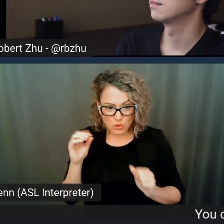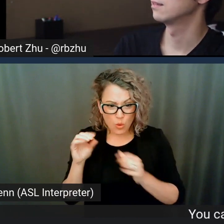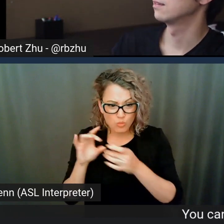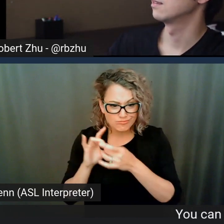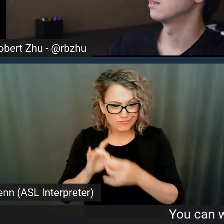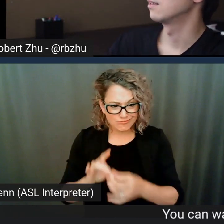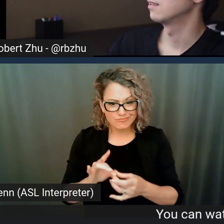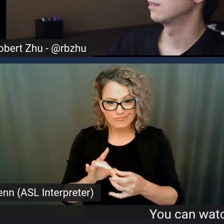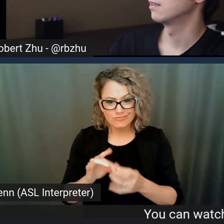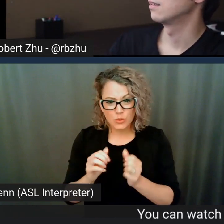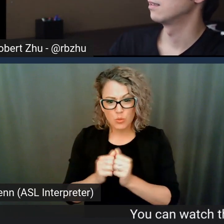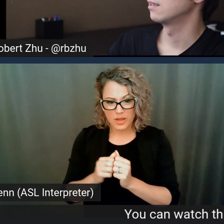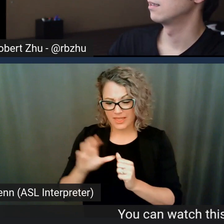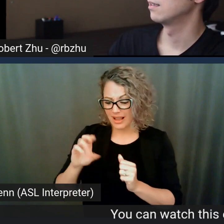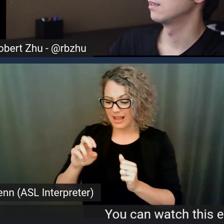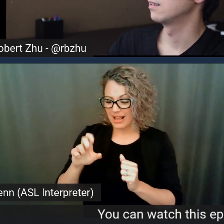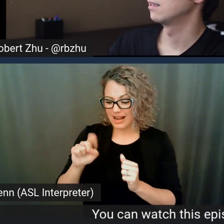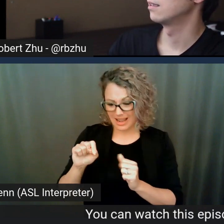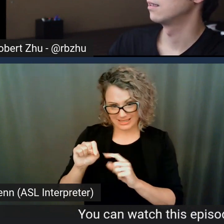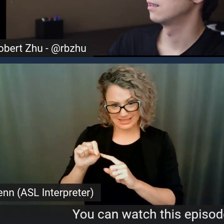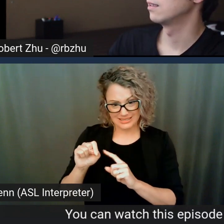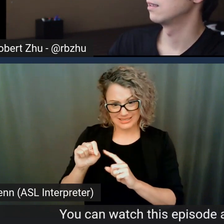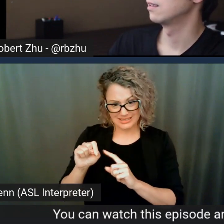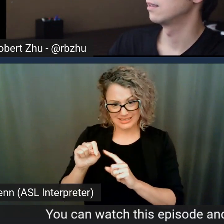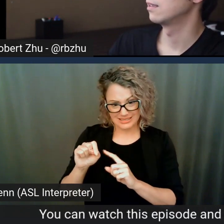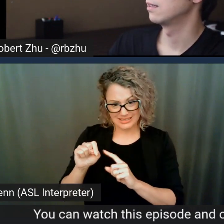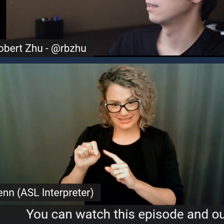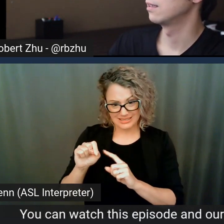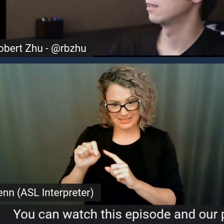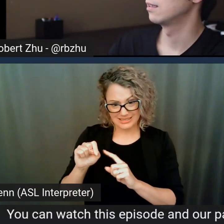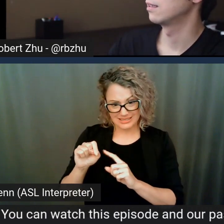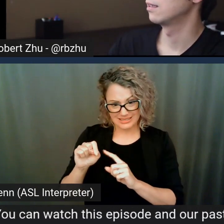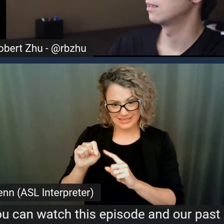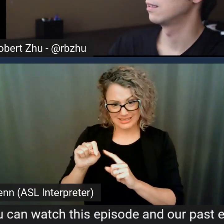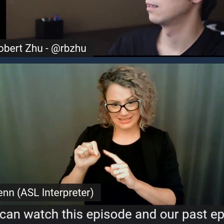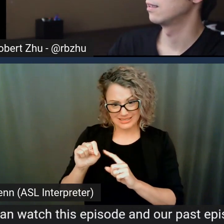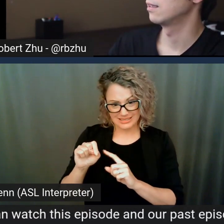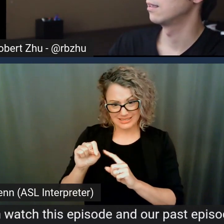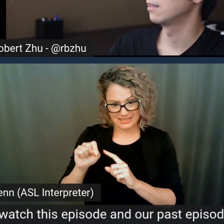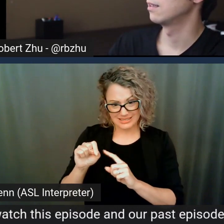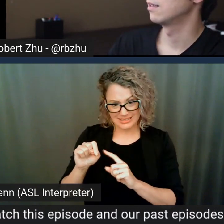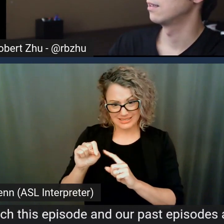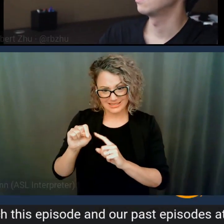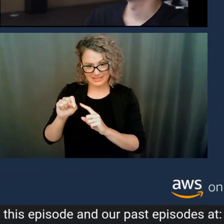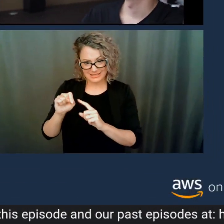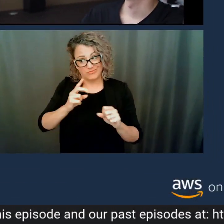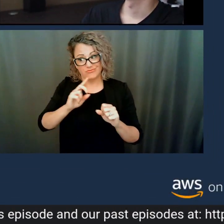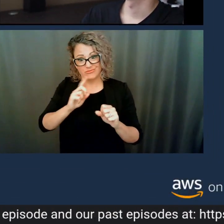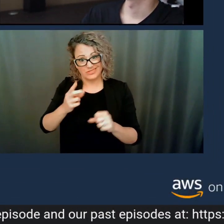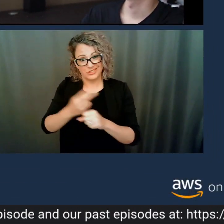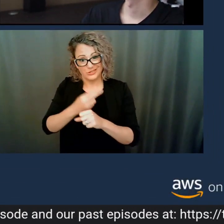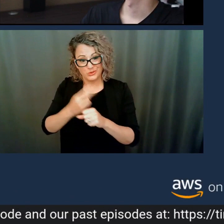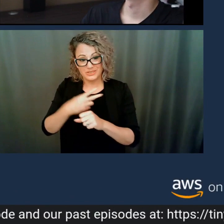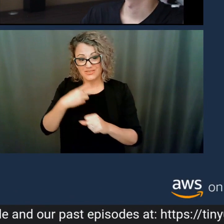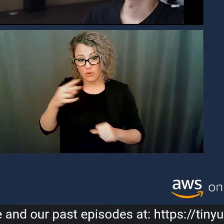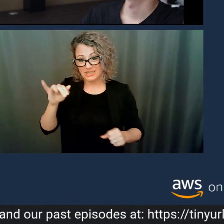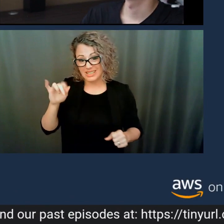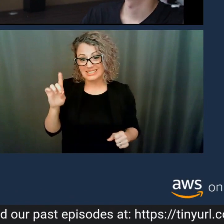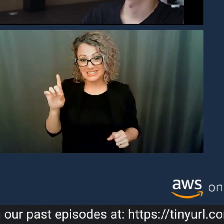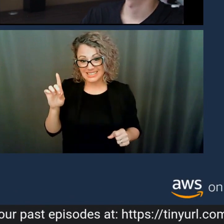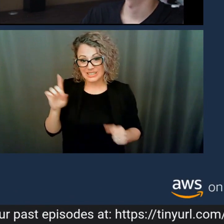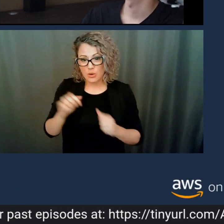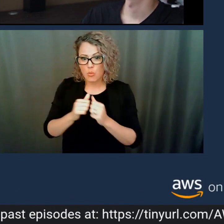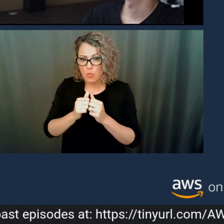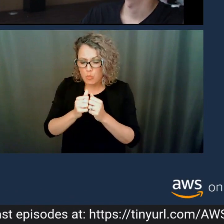Connect, agents can really get to use Voice ID directly without really needing a lot of